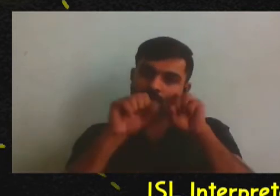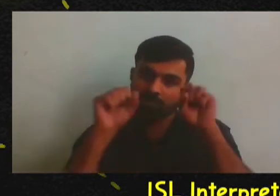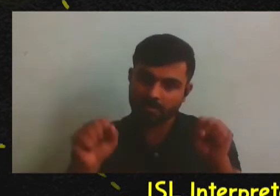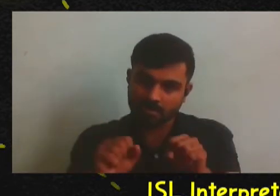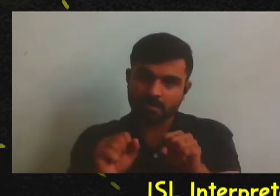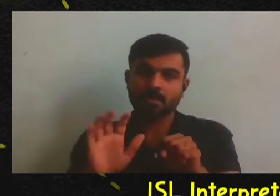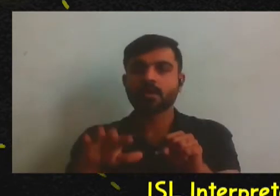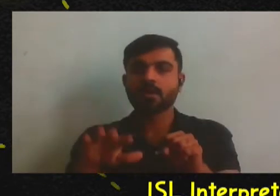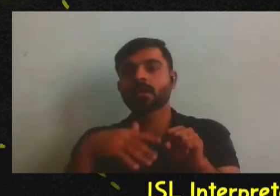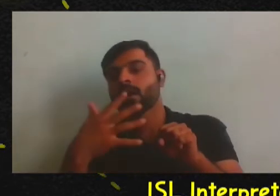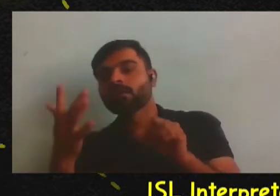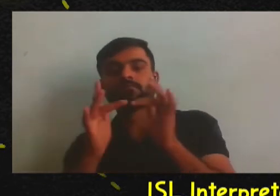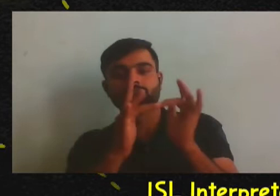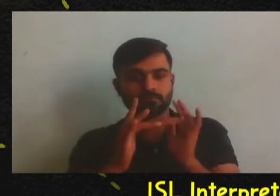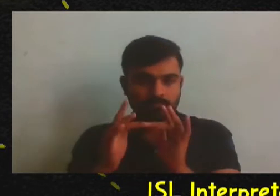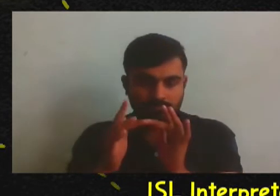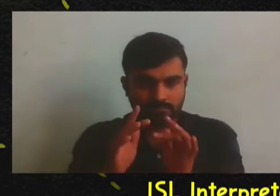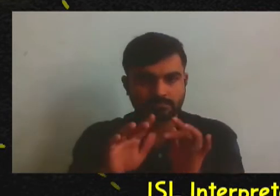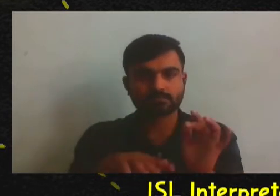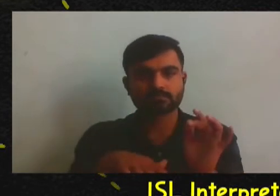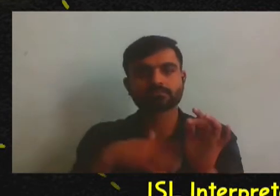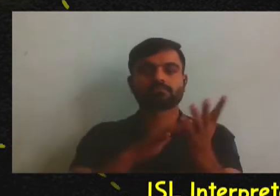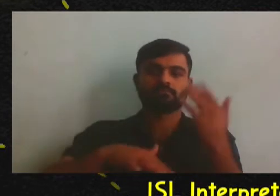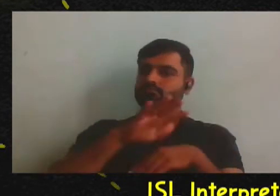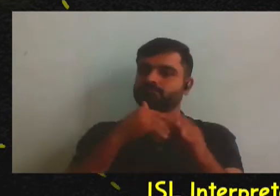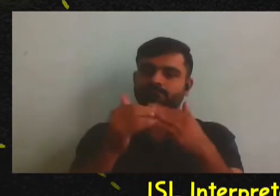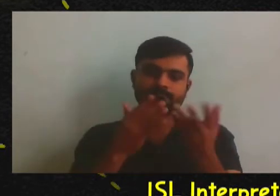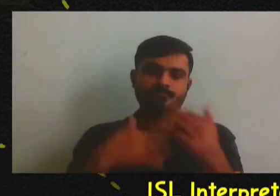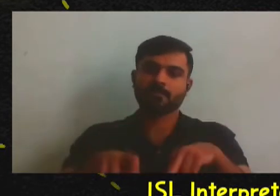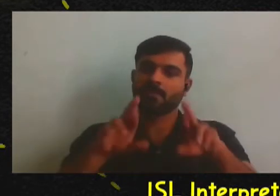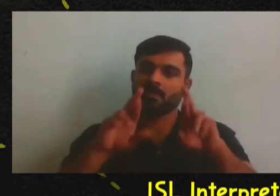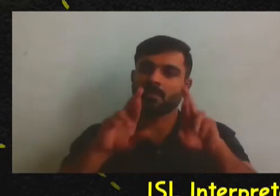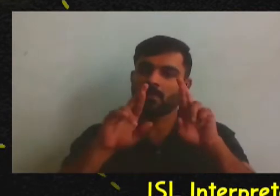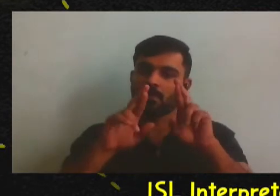other networking areas and so on. I hope that